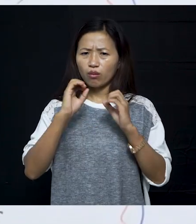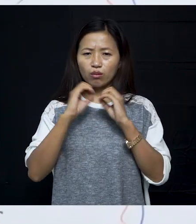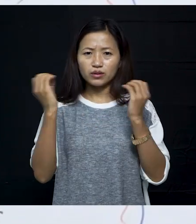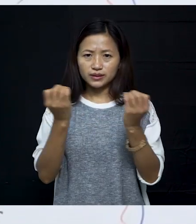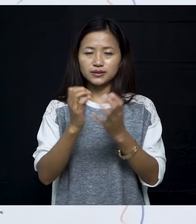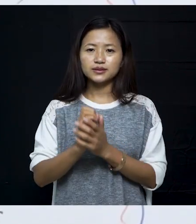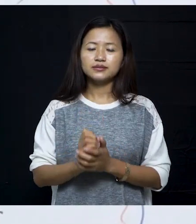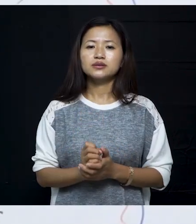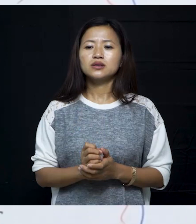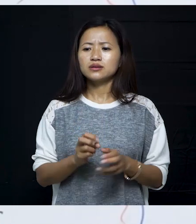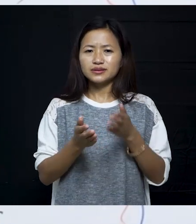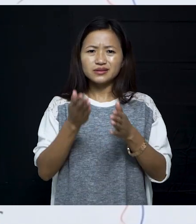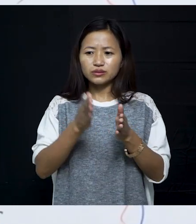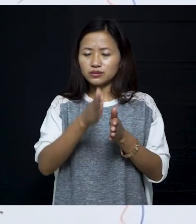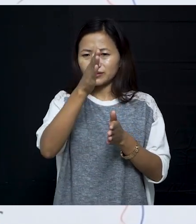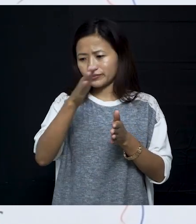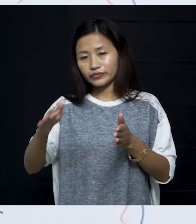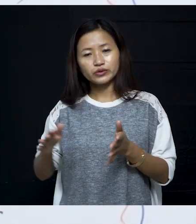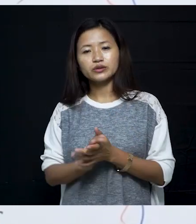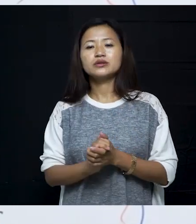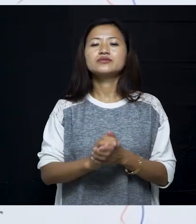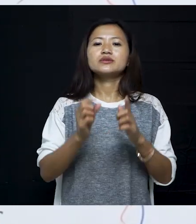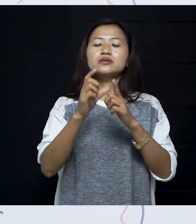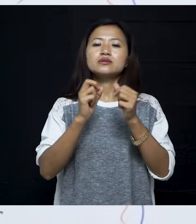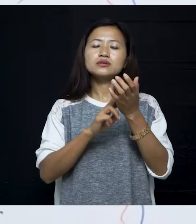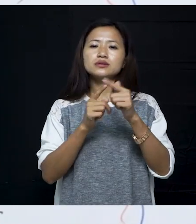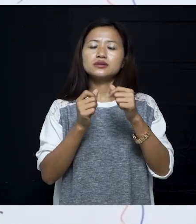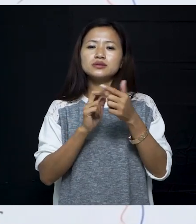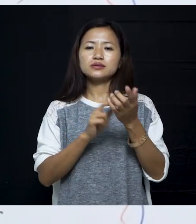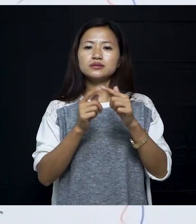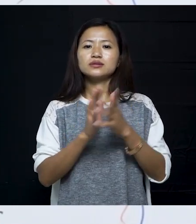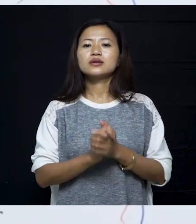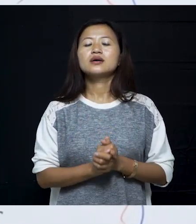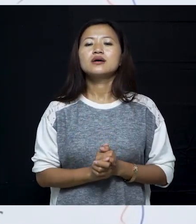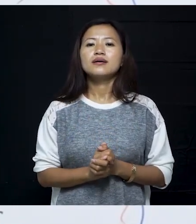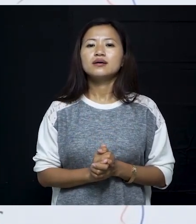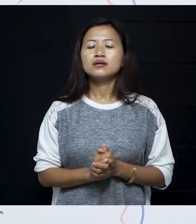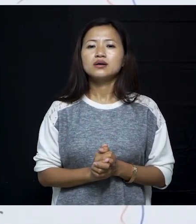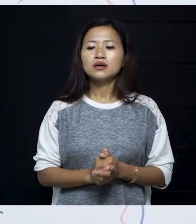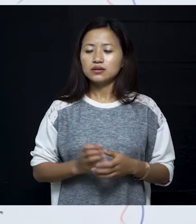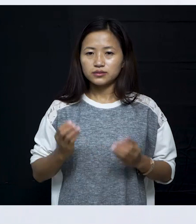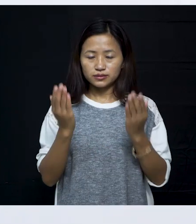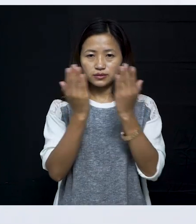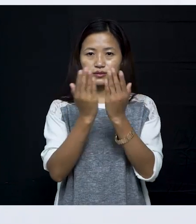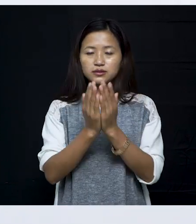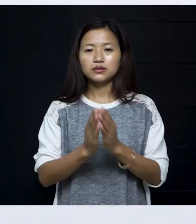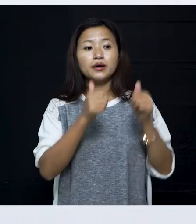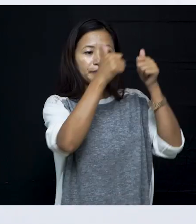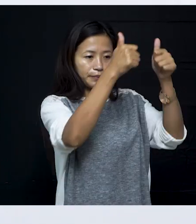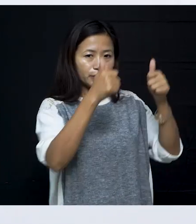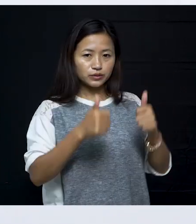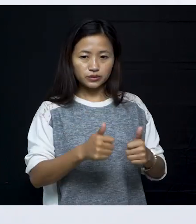organizing and sequencing of content. Now, coming to organizing and sequencing of content, let's just study this poster